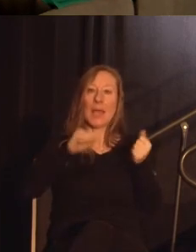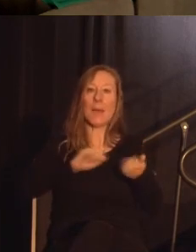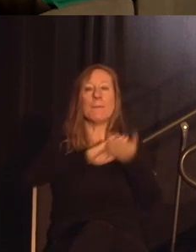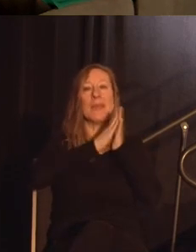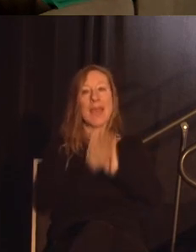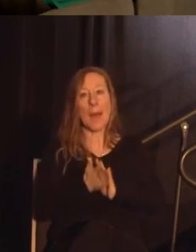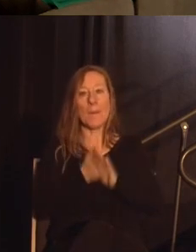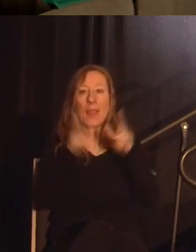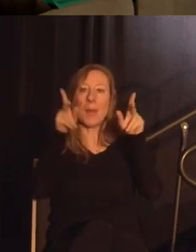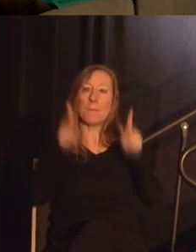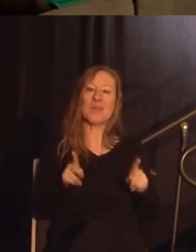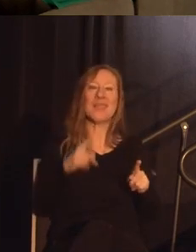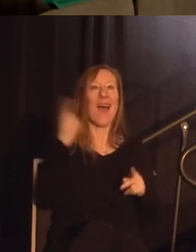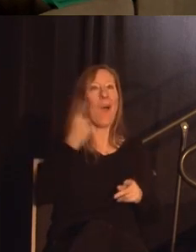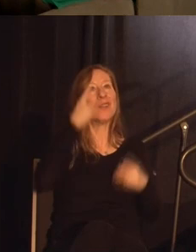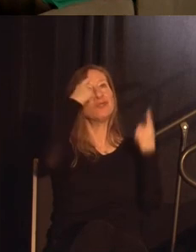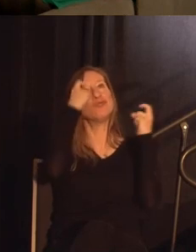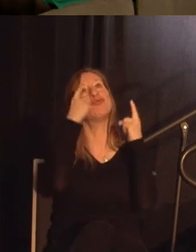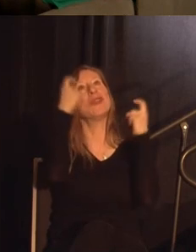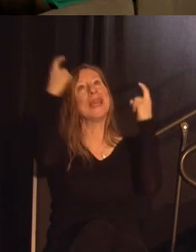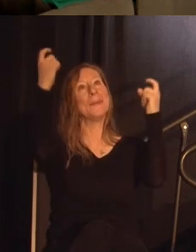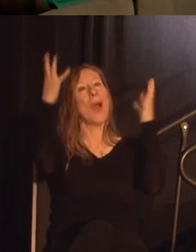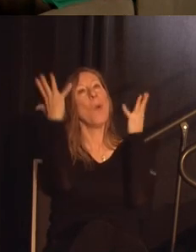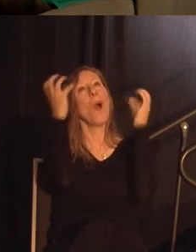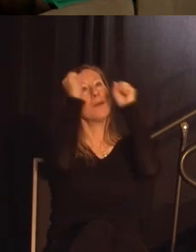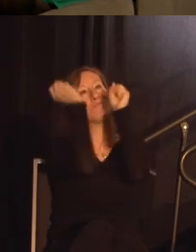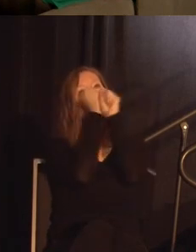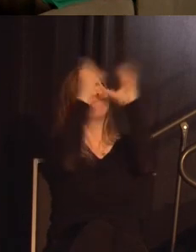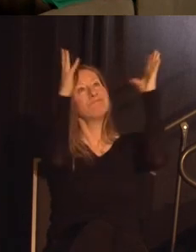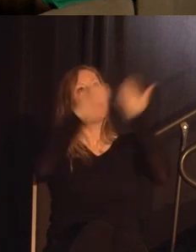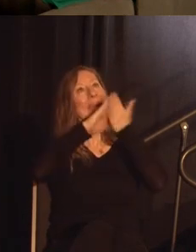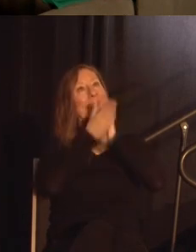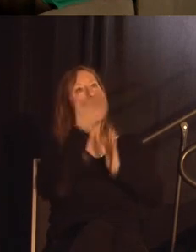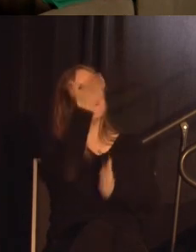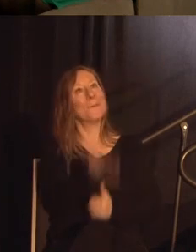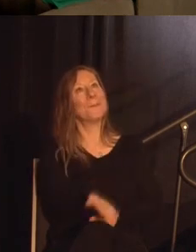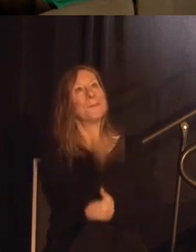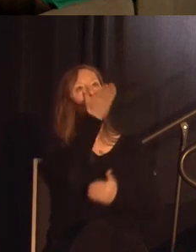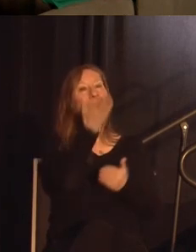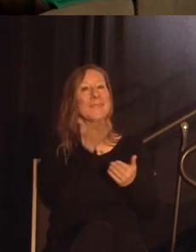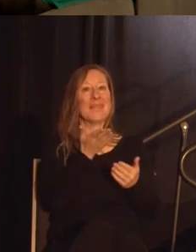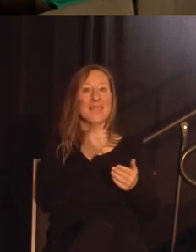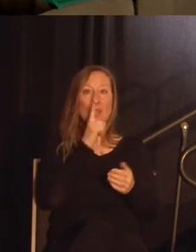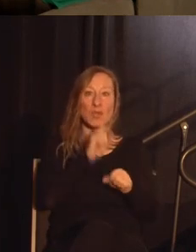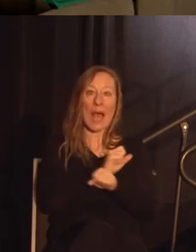always dreamed of being, who like actually treats her job like a job. And